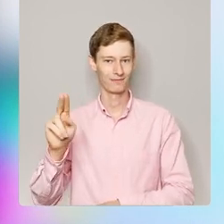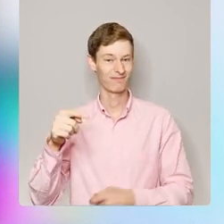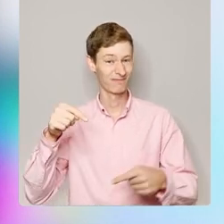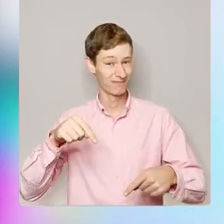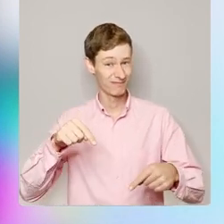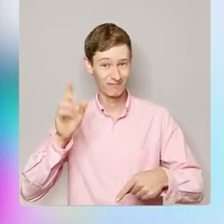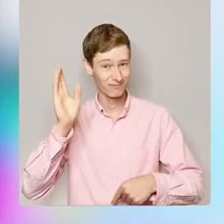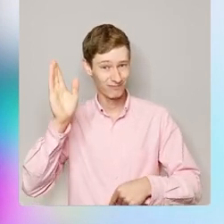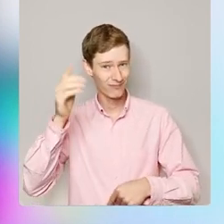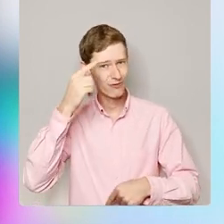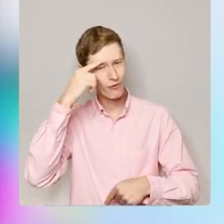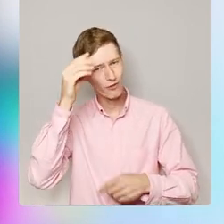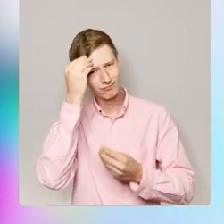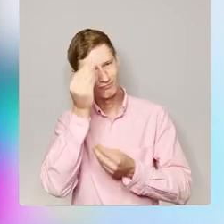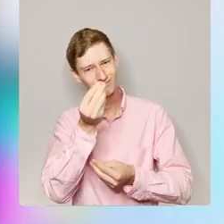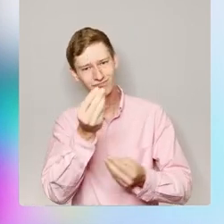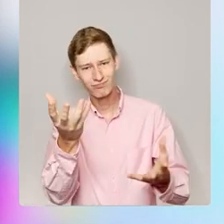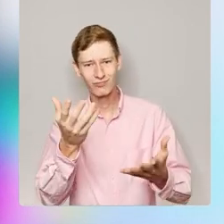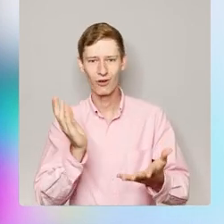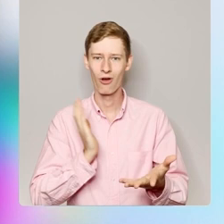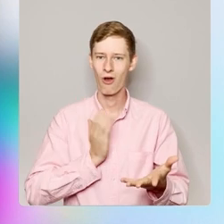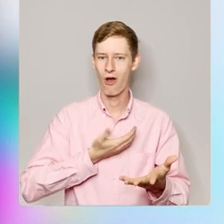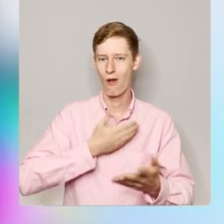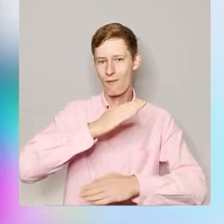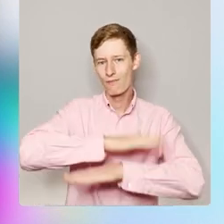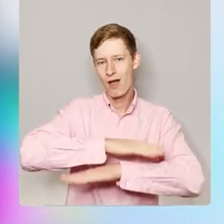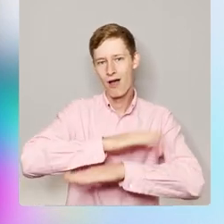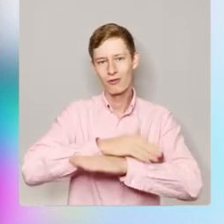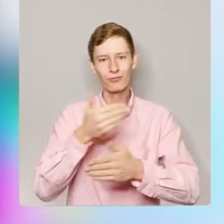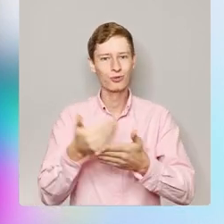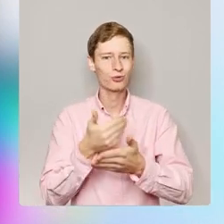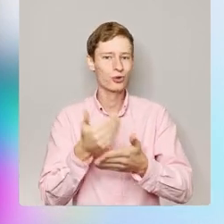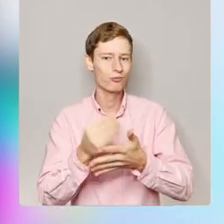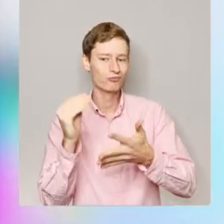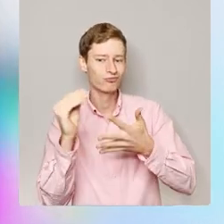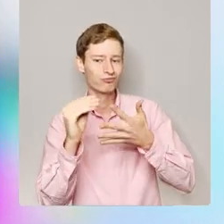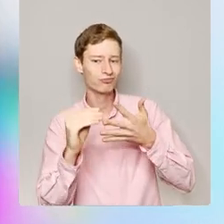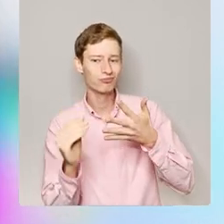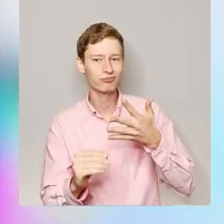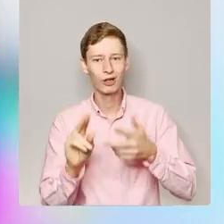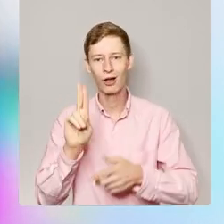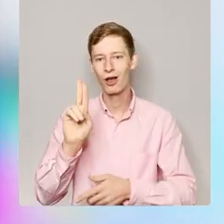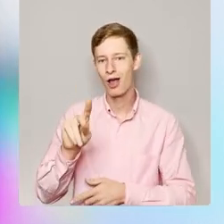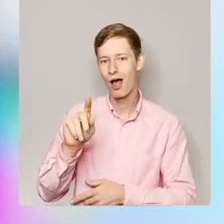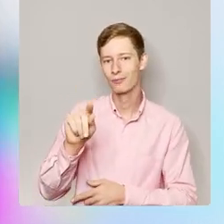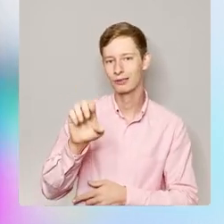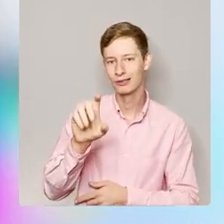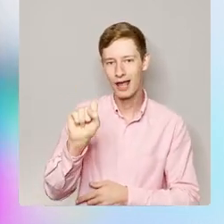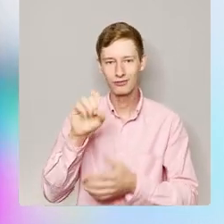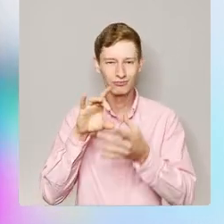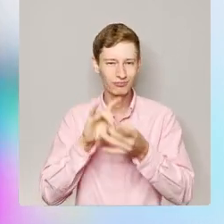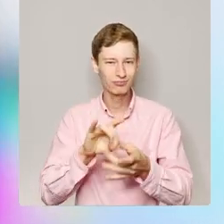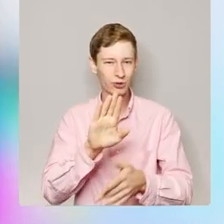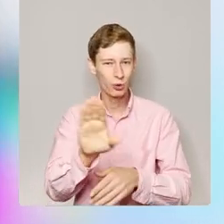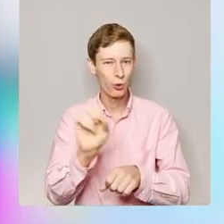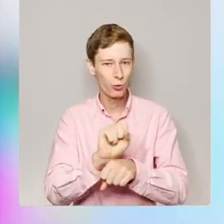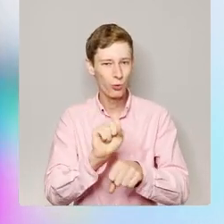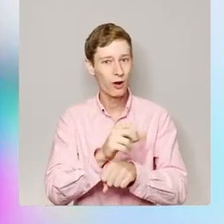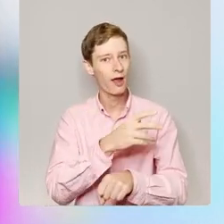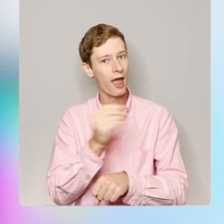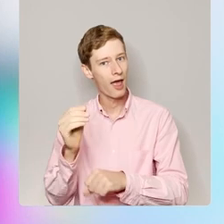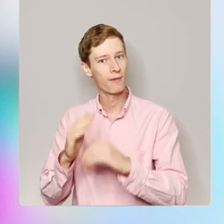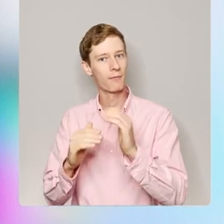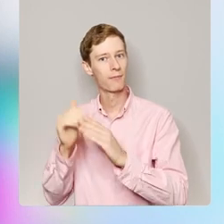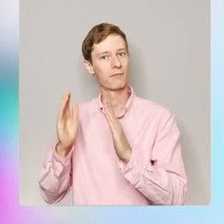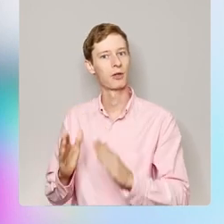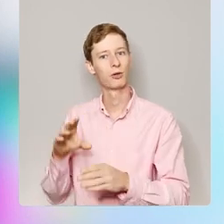current state of our platform, cover major updates and upcoming features that are relevant to you, as well as to builders working in